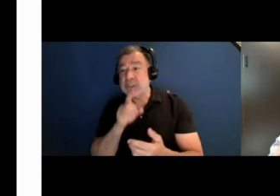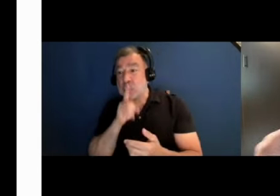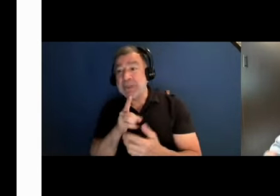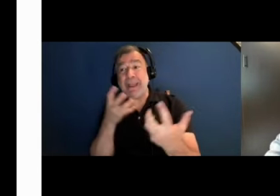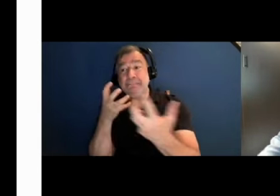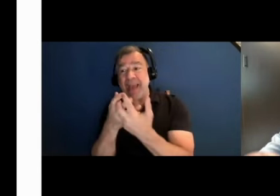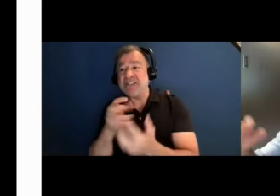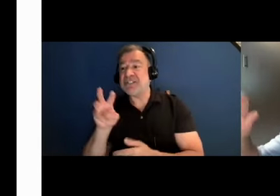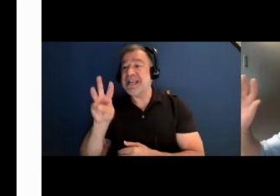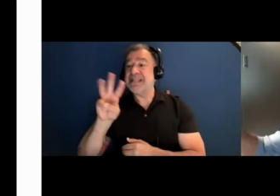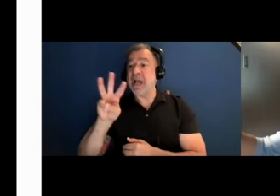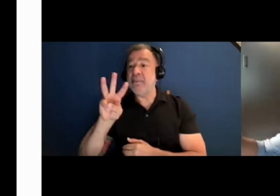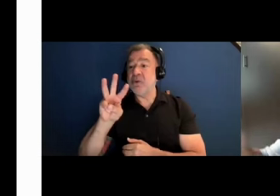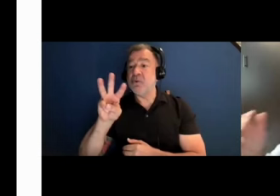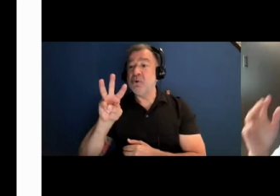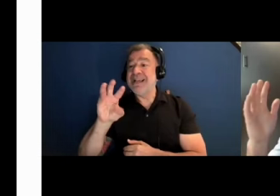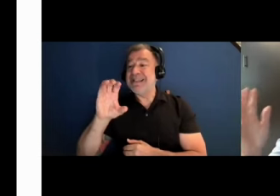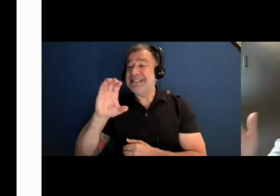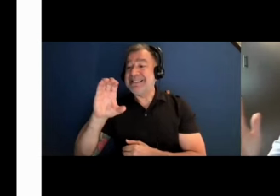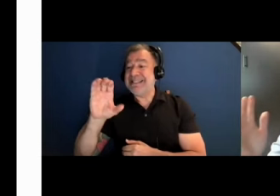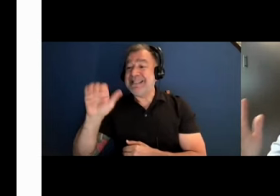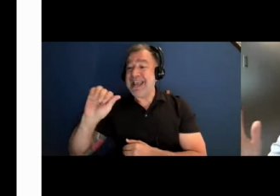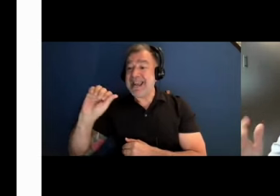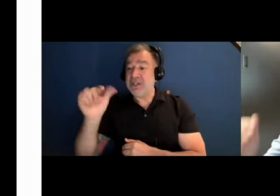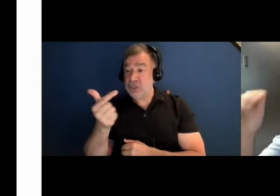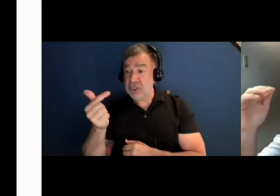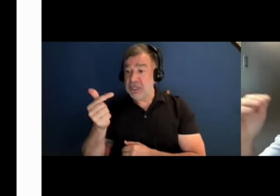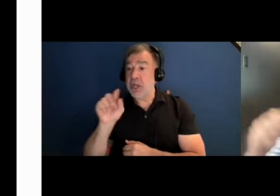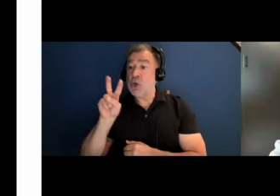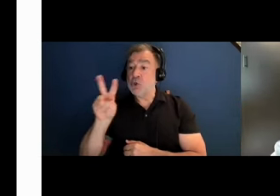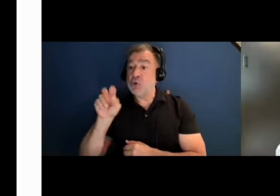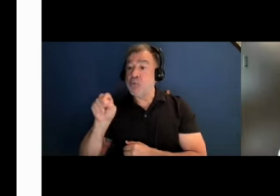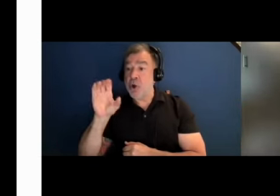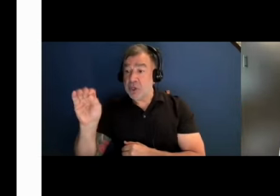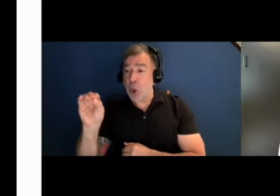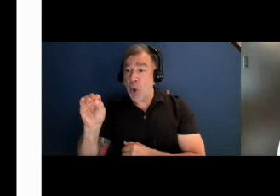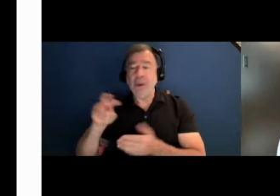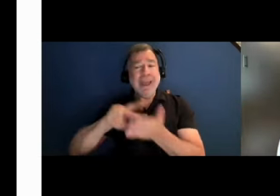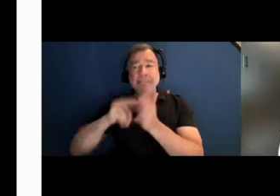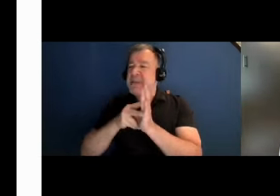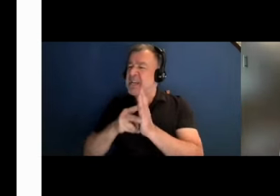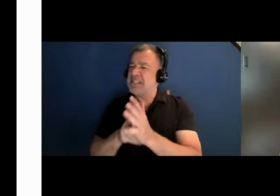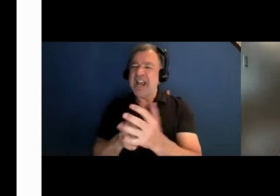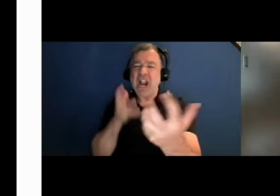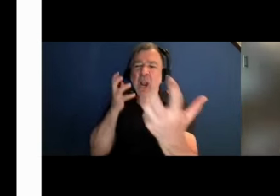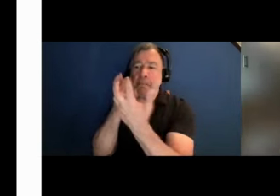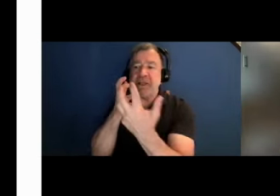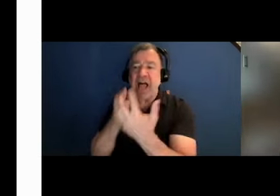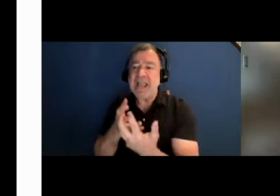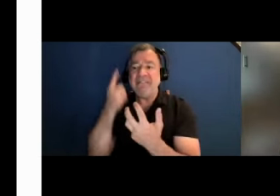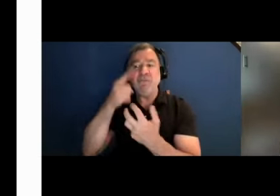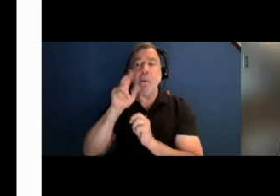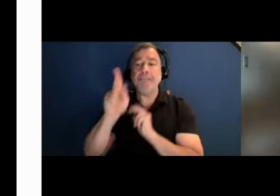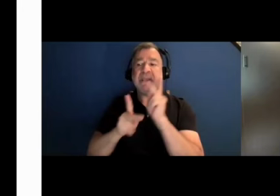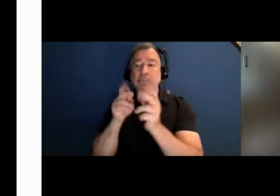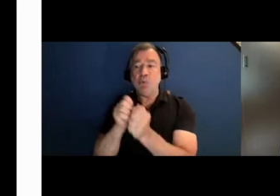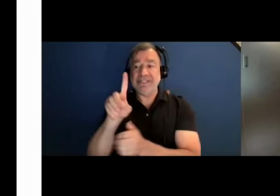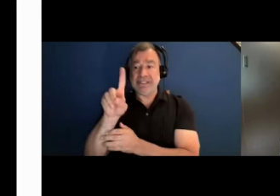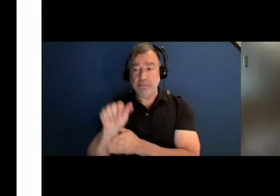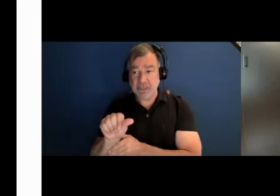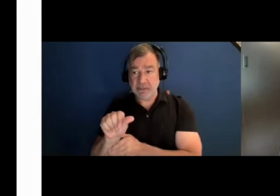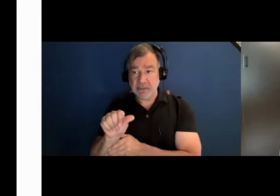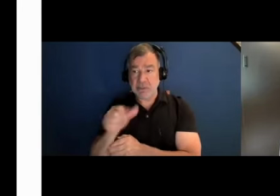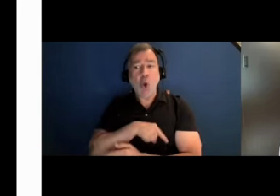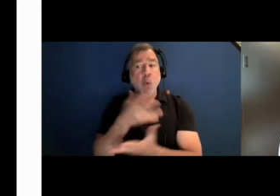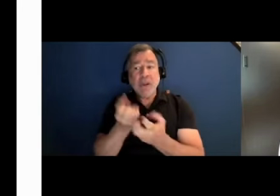WCAG 2.2 level AA. I mean, it's the real high level ADA compliance because we want to make sure that this is